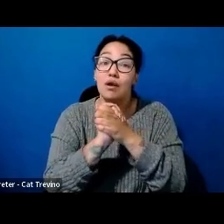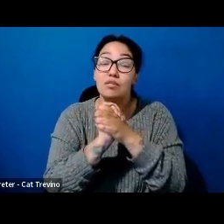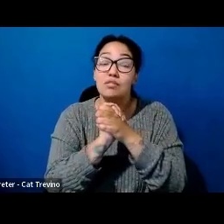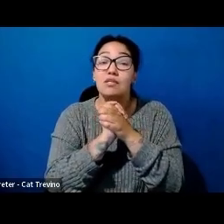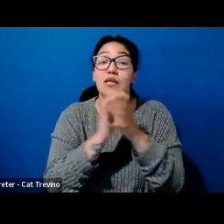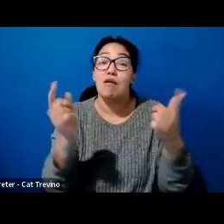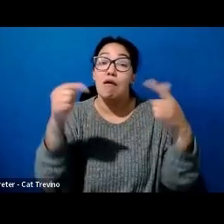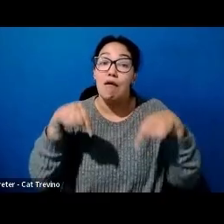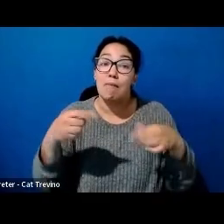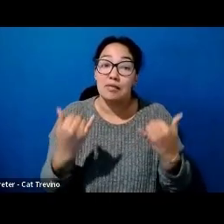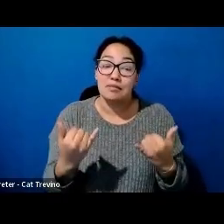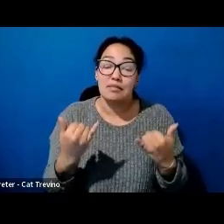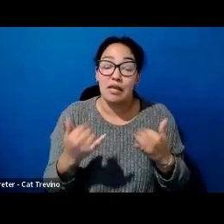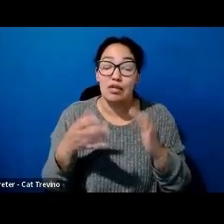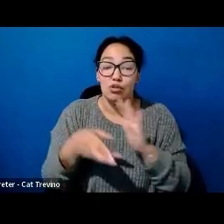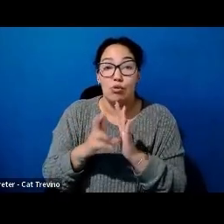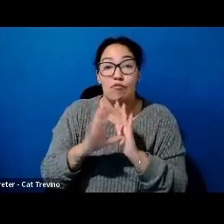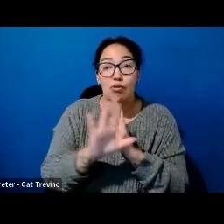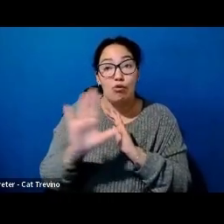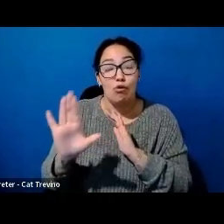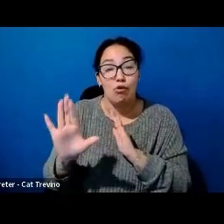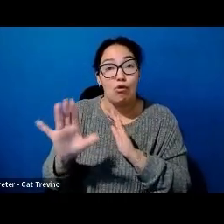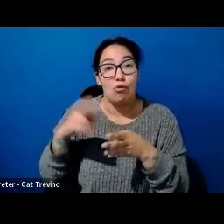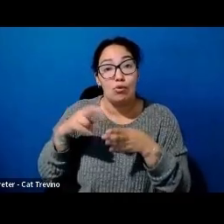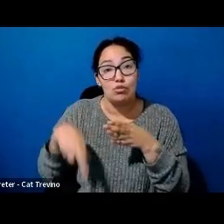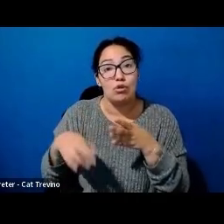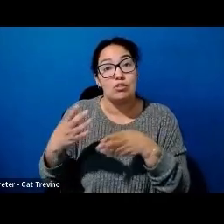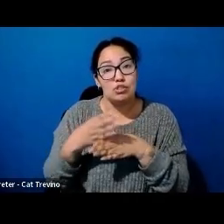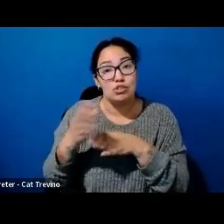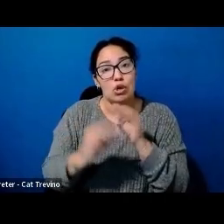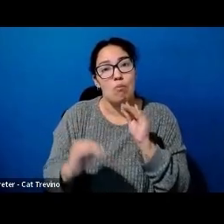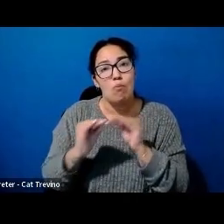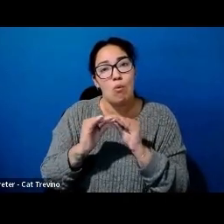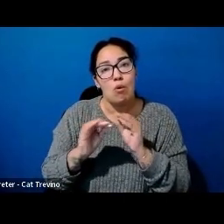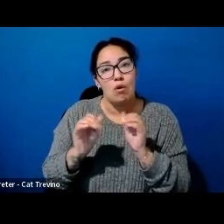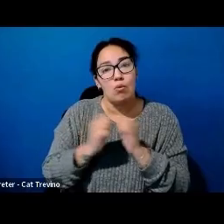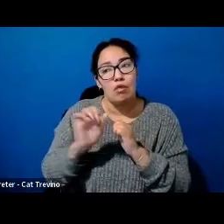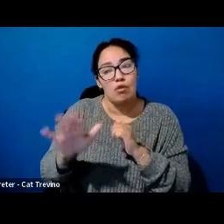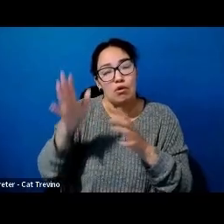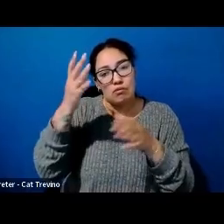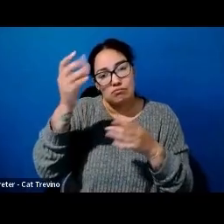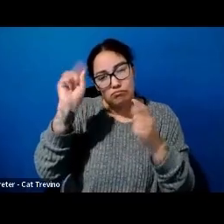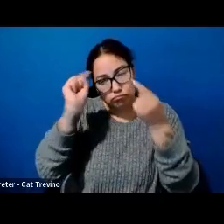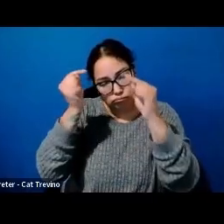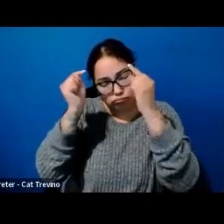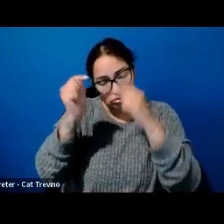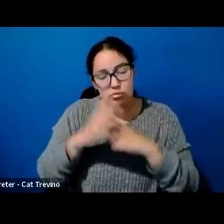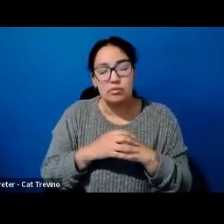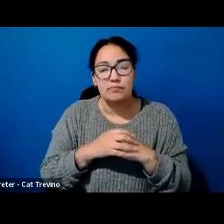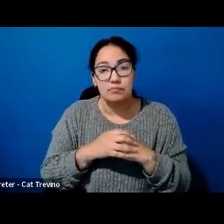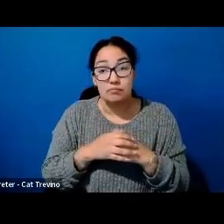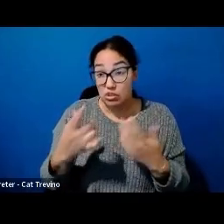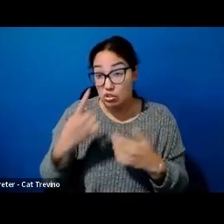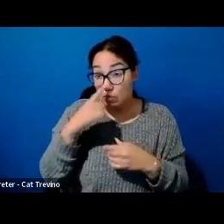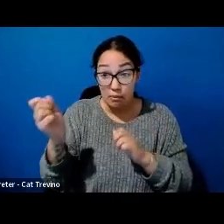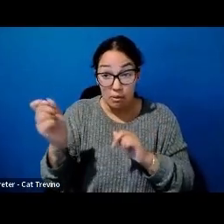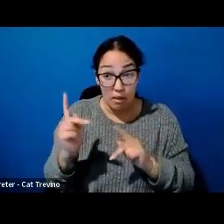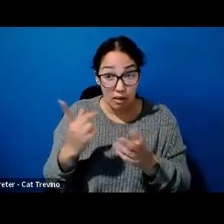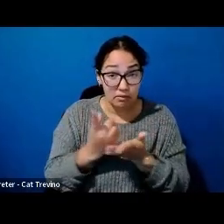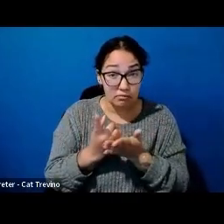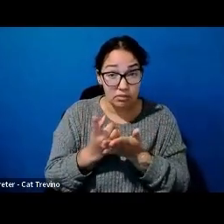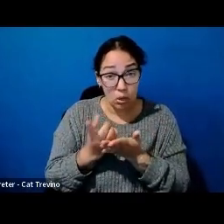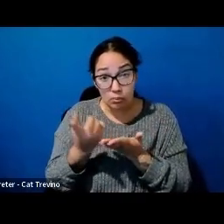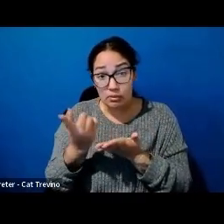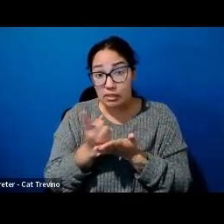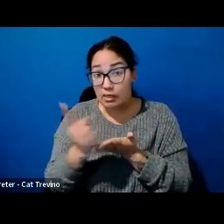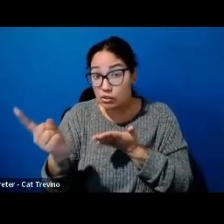in today to review her results and to share more about the headaches. You ask her if she's willing to check back in next week to see if